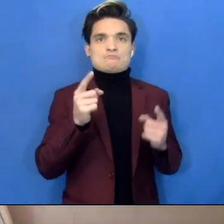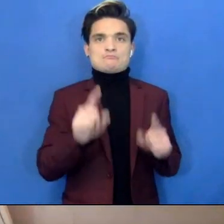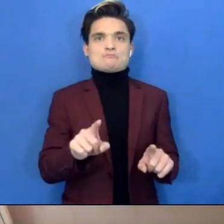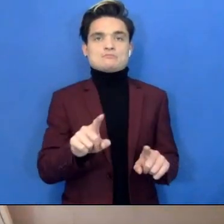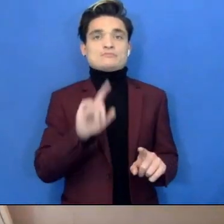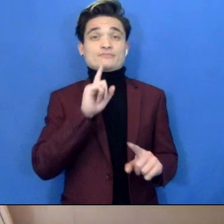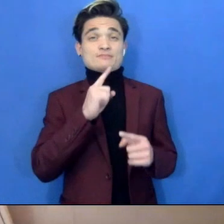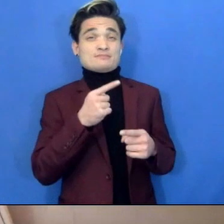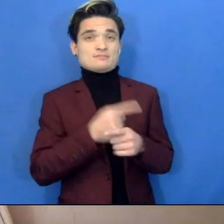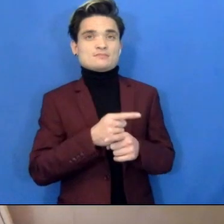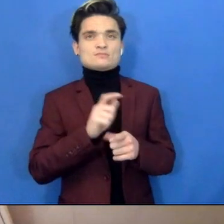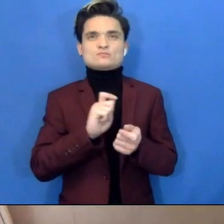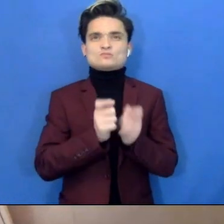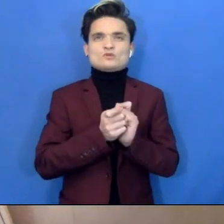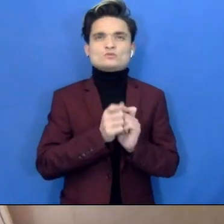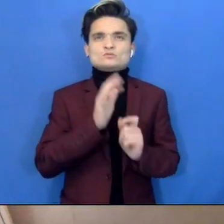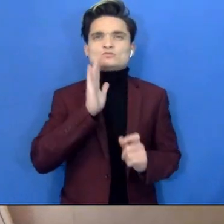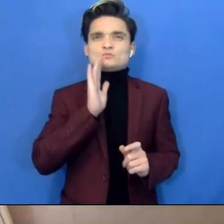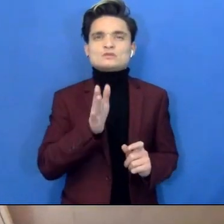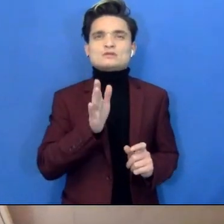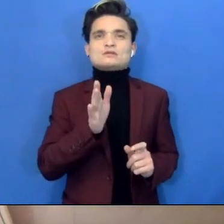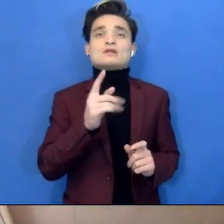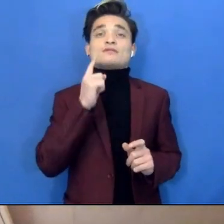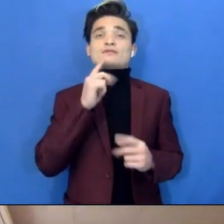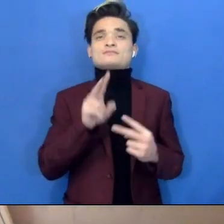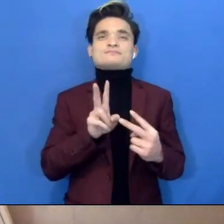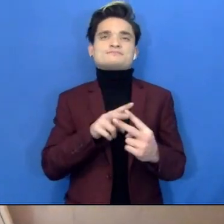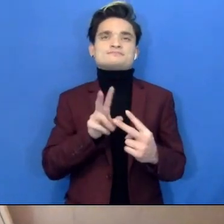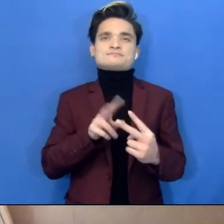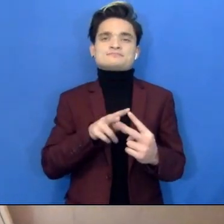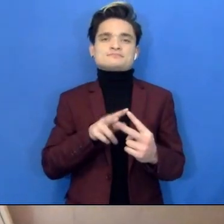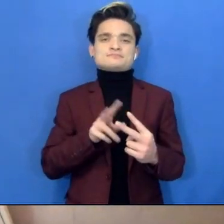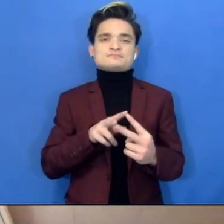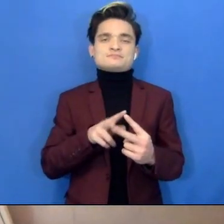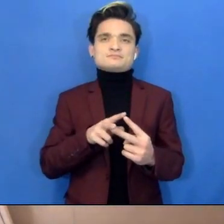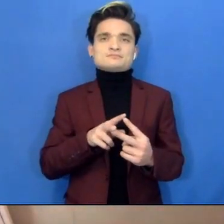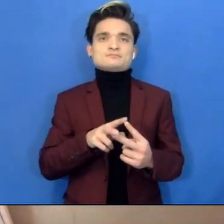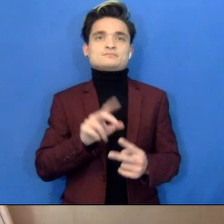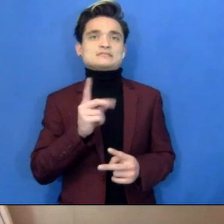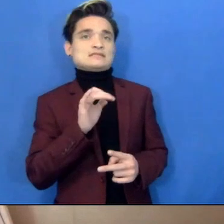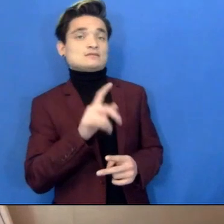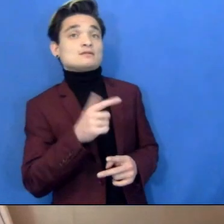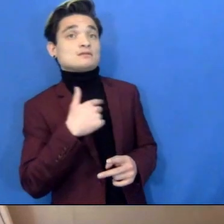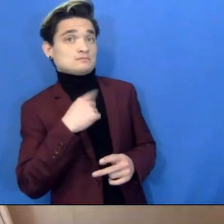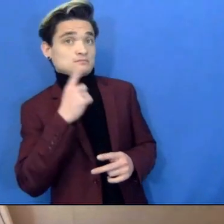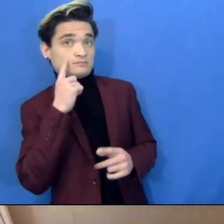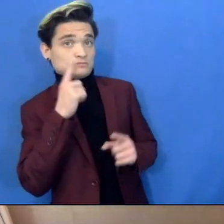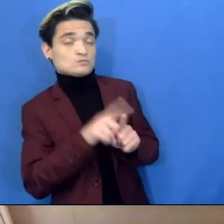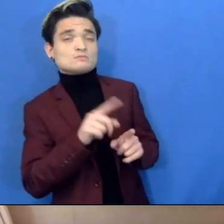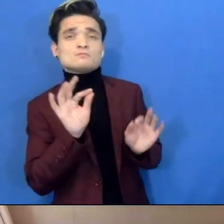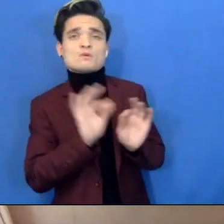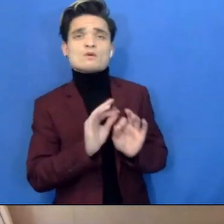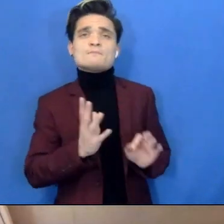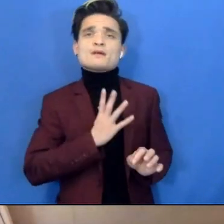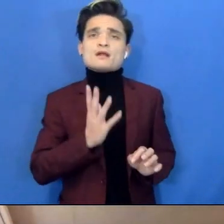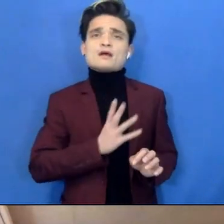coin. Absolutely. Politeness is another common instance. Or actually, I passed last night talking